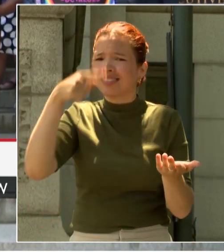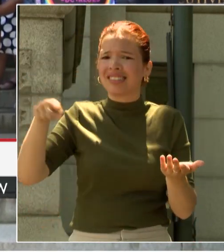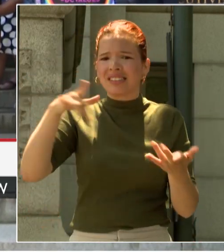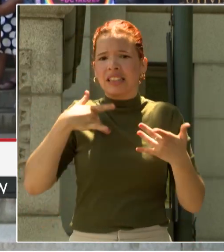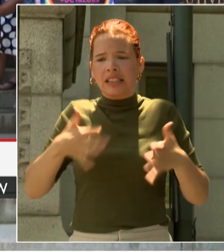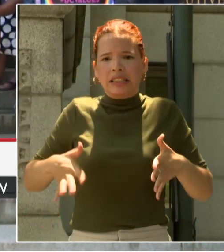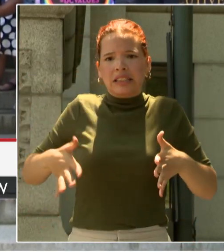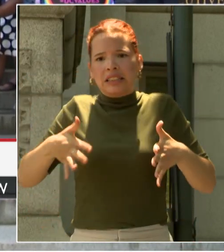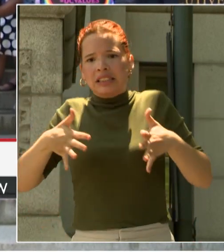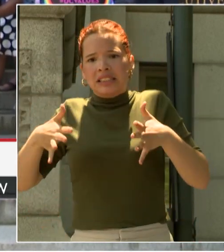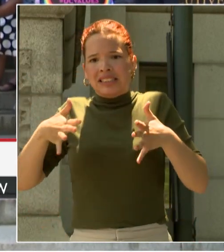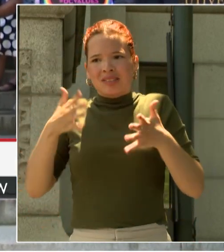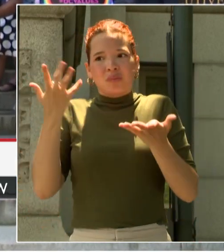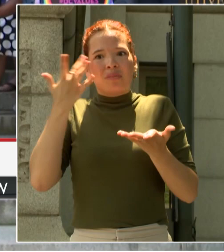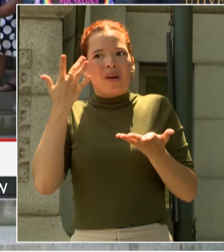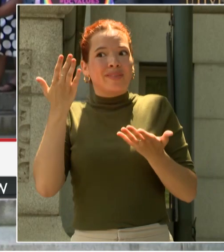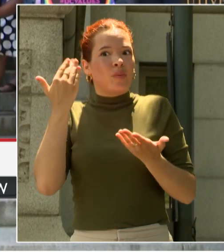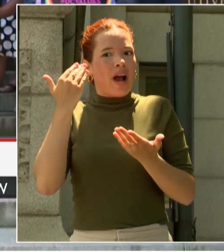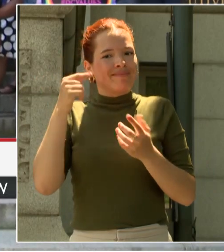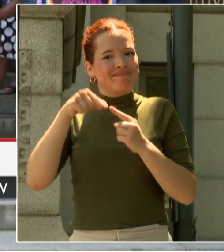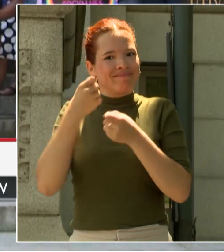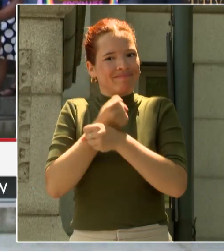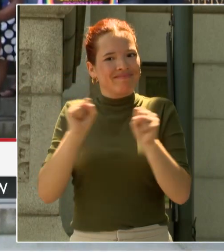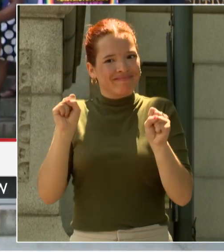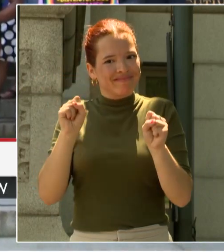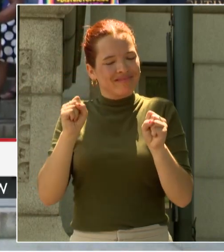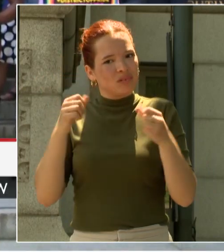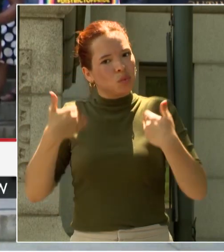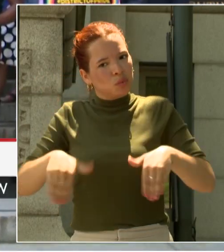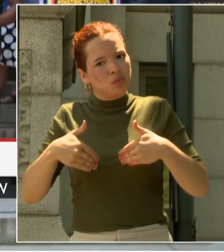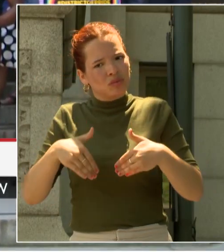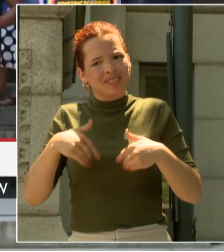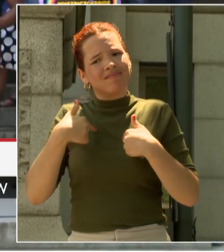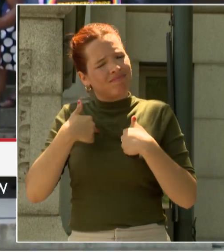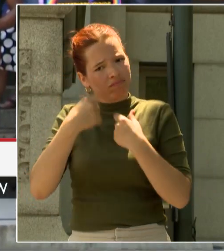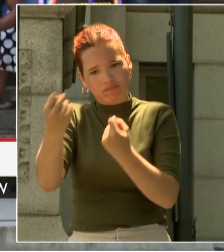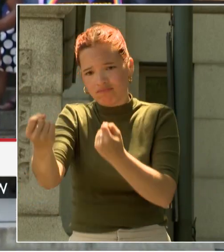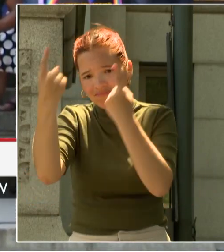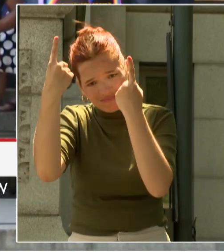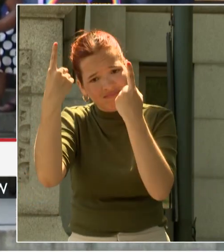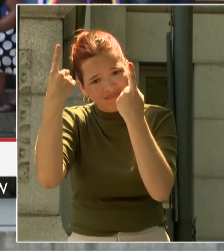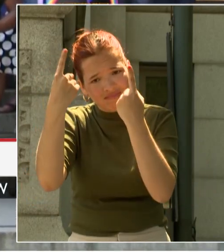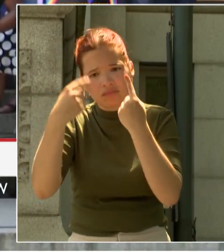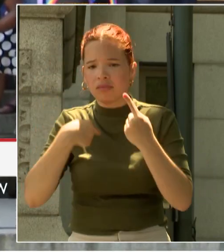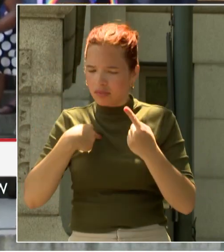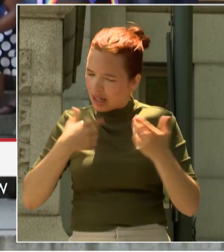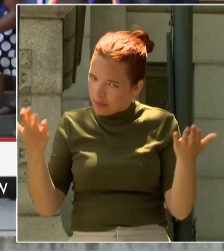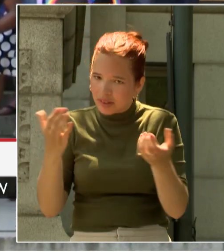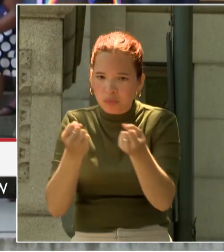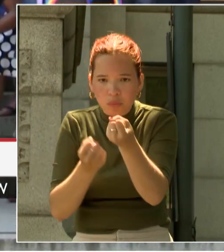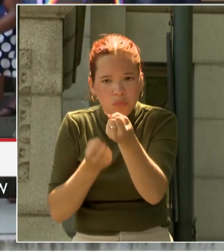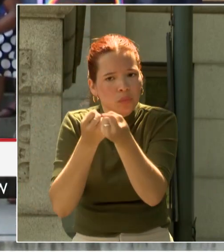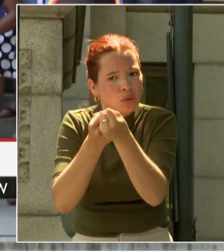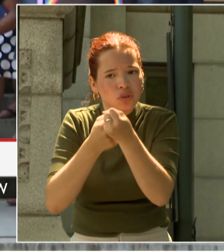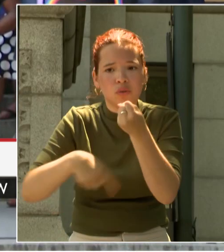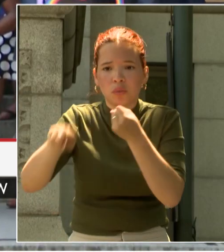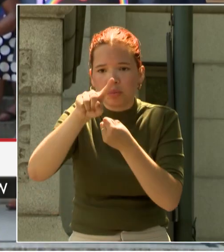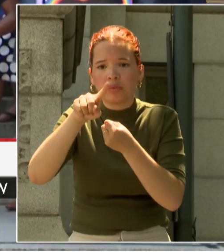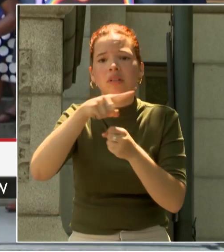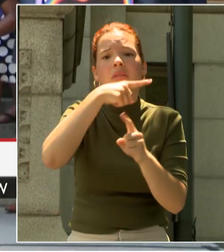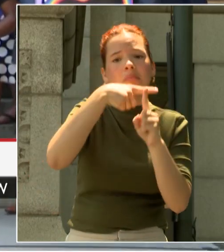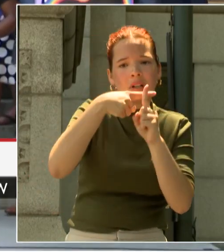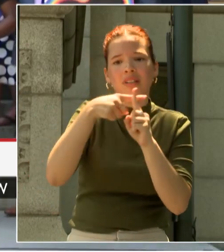or perceived. I am too. But just know that we are here with you in the good and the